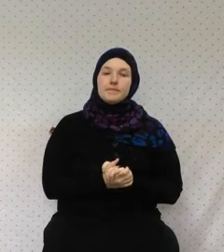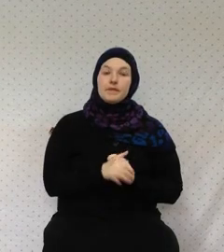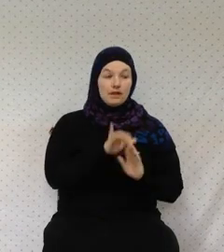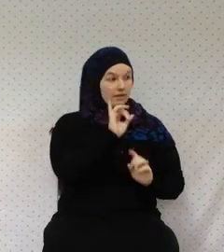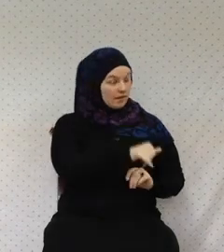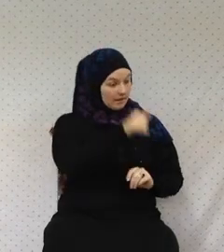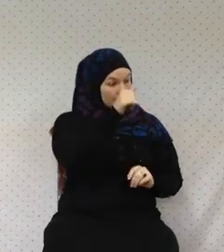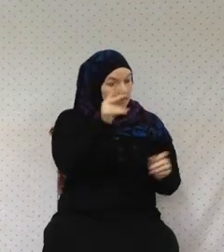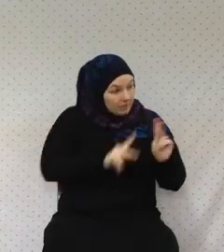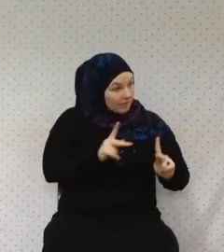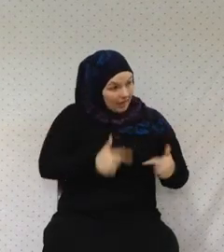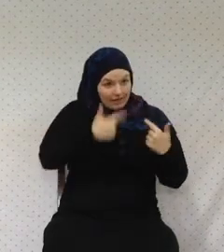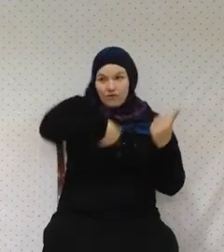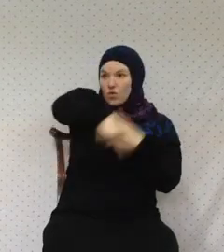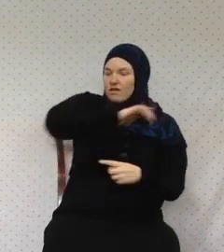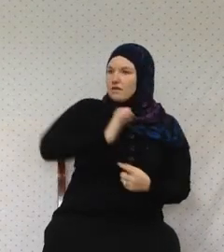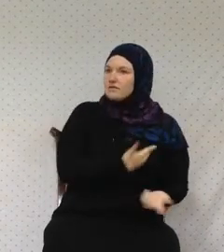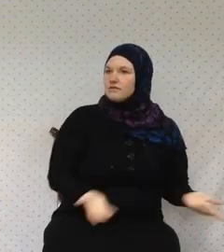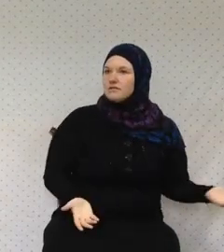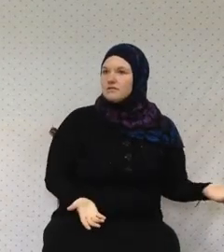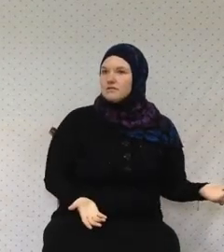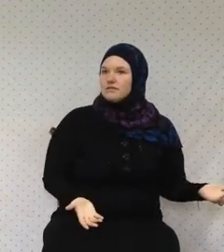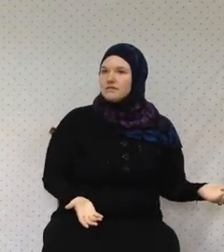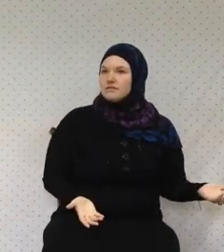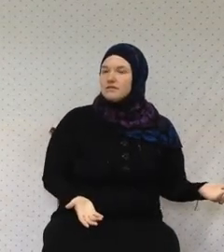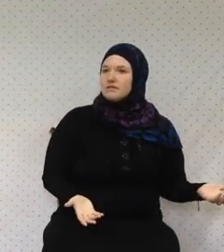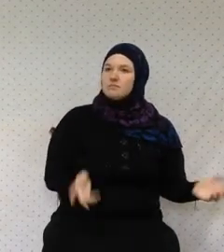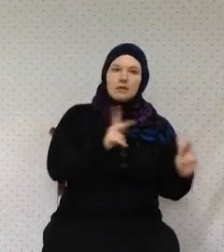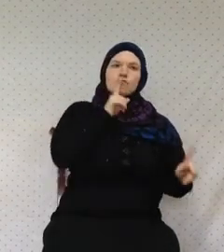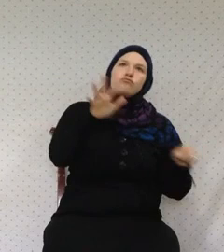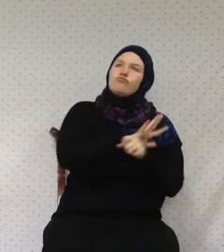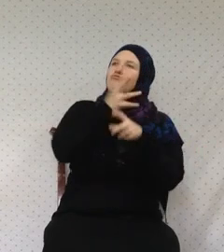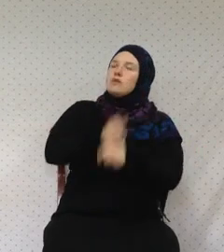These are people who live with us, and if you want, I can call them out.